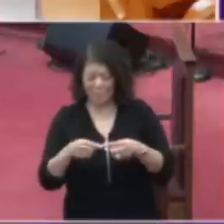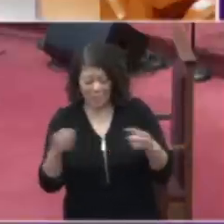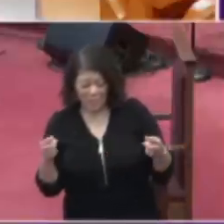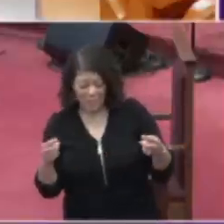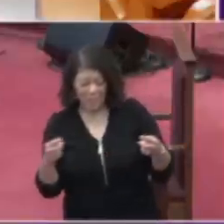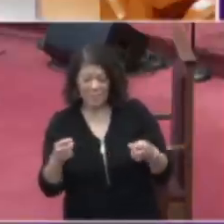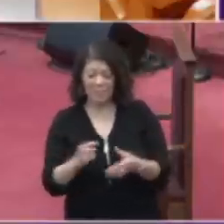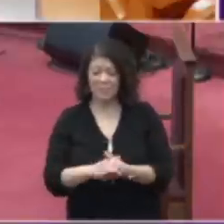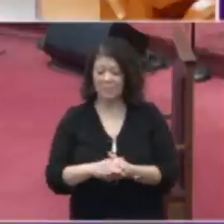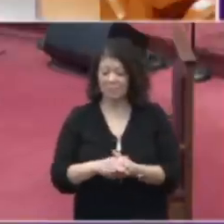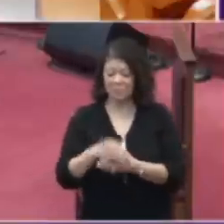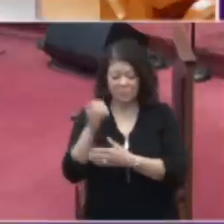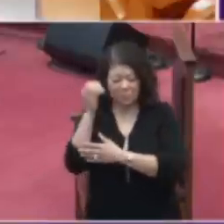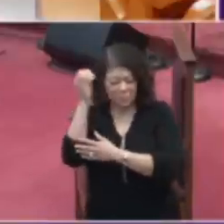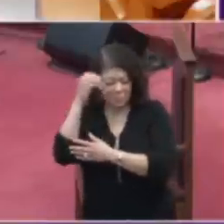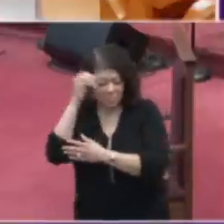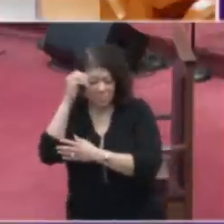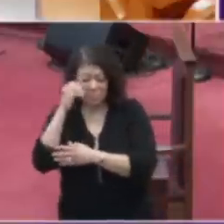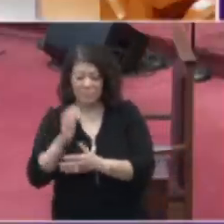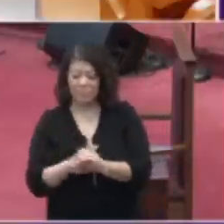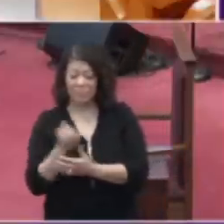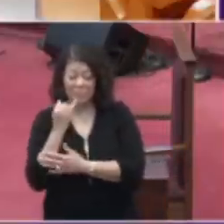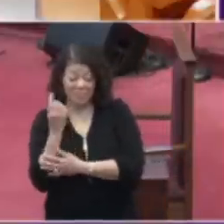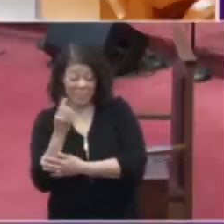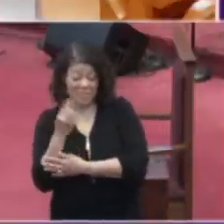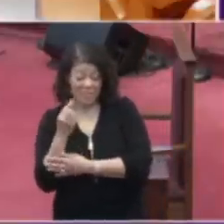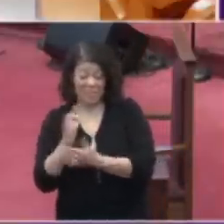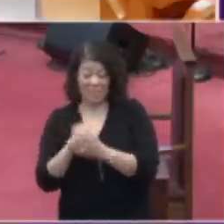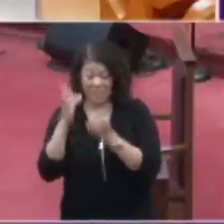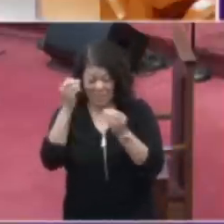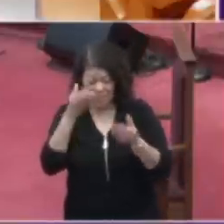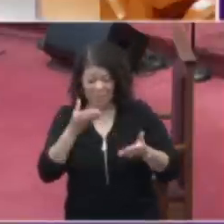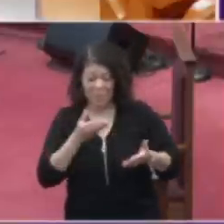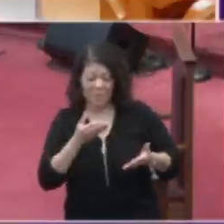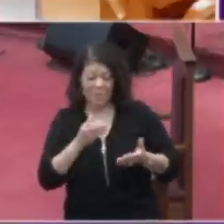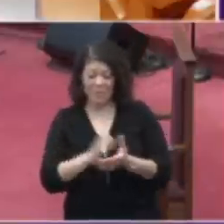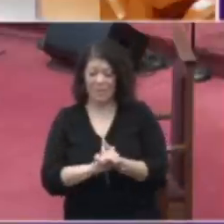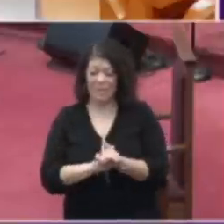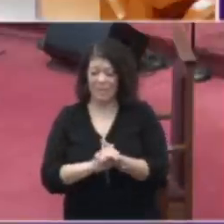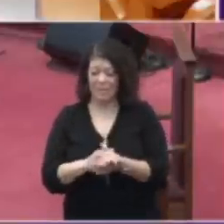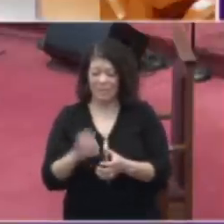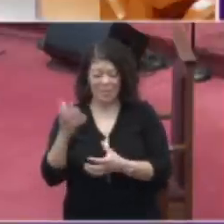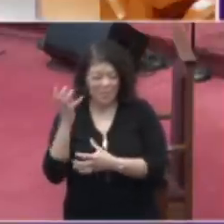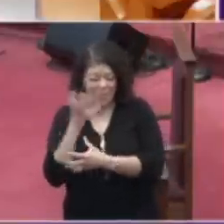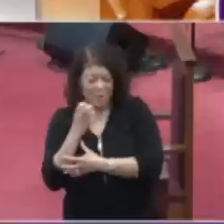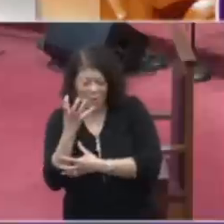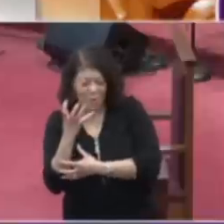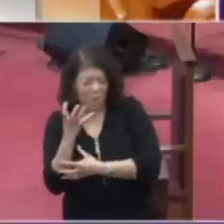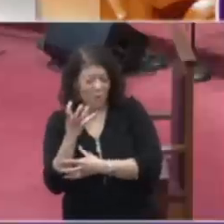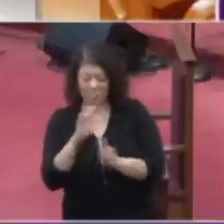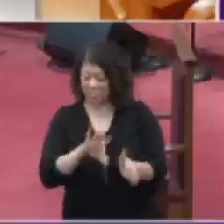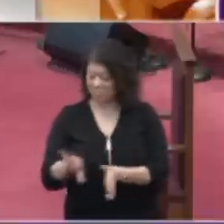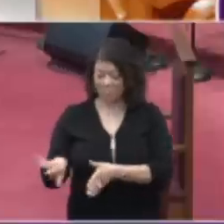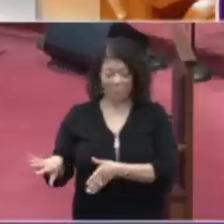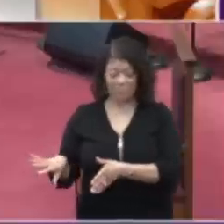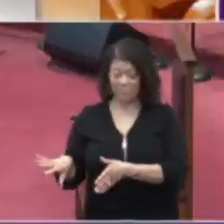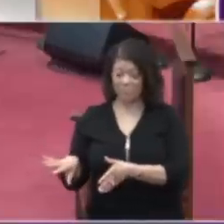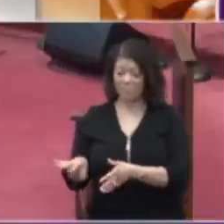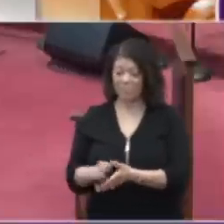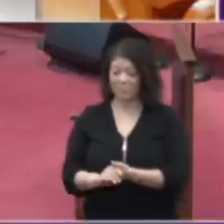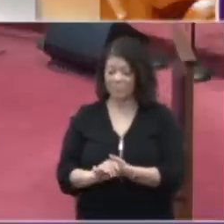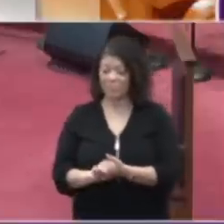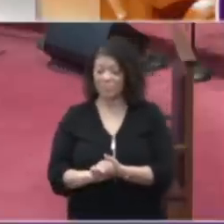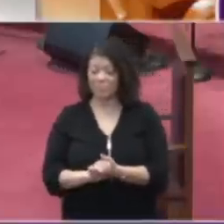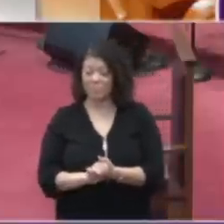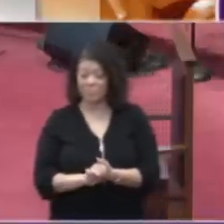perception of things. If somebody says something to me, help me not to go straight to 10. Yeah, you know, I'll